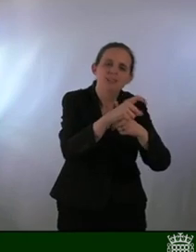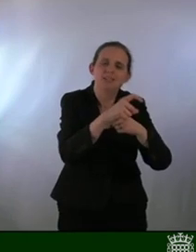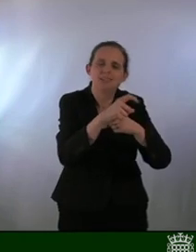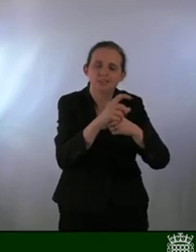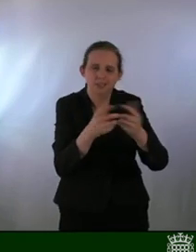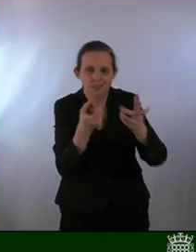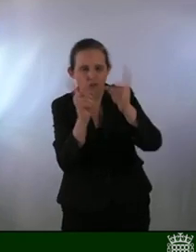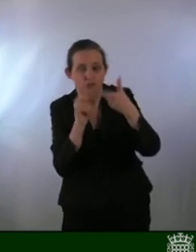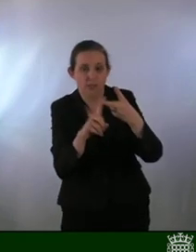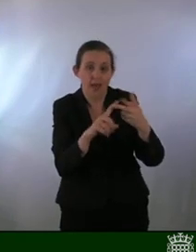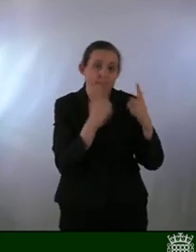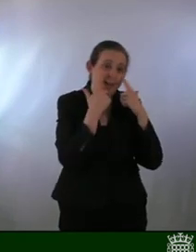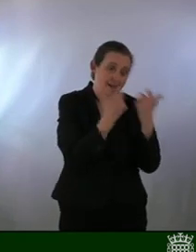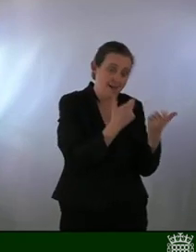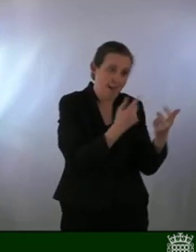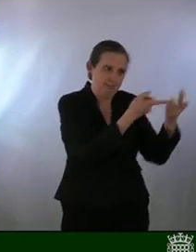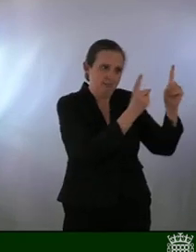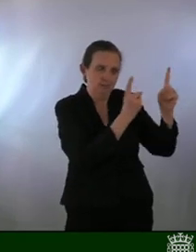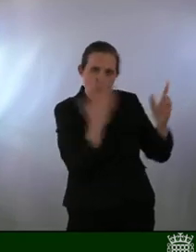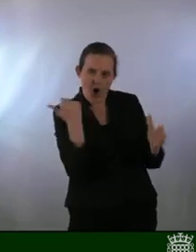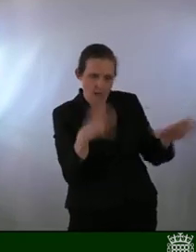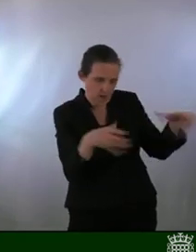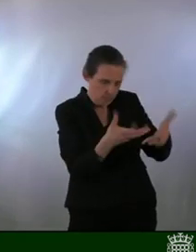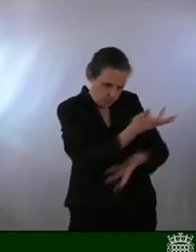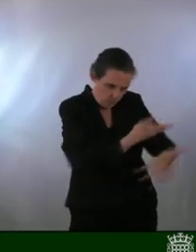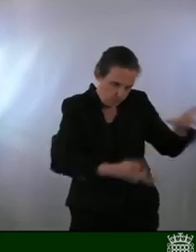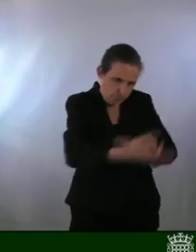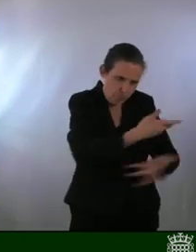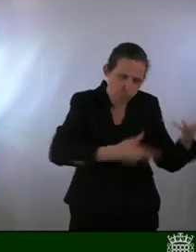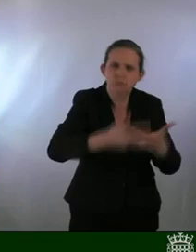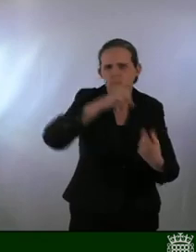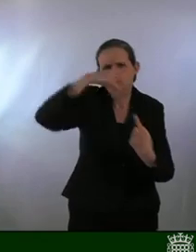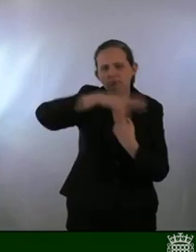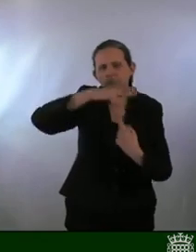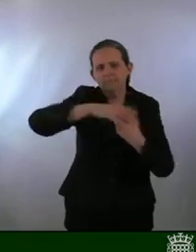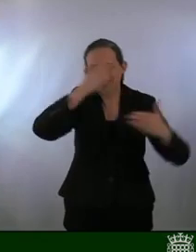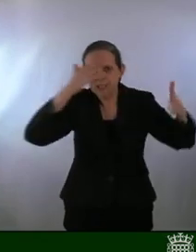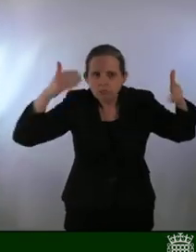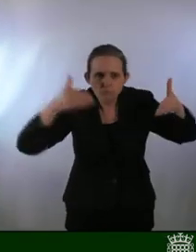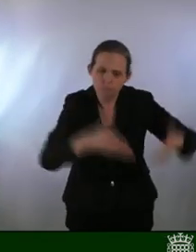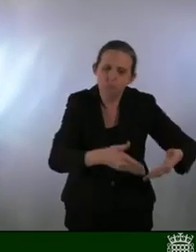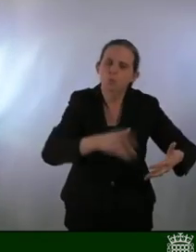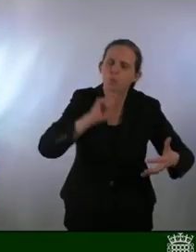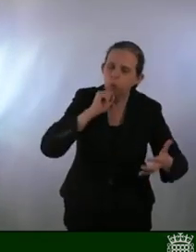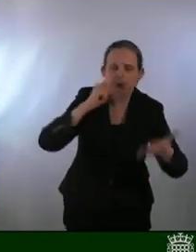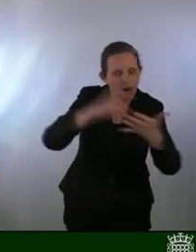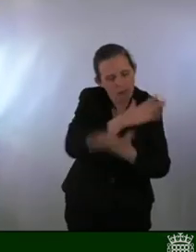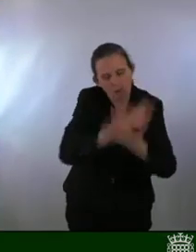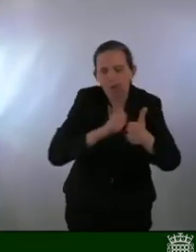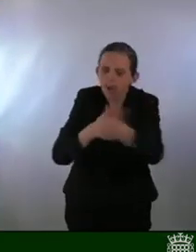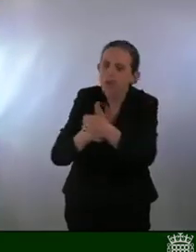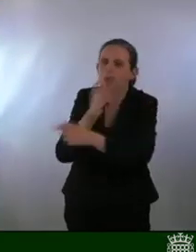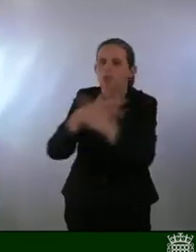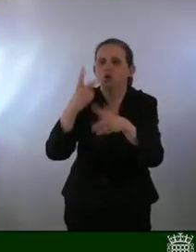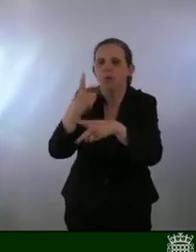Minister earlier today. It's an area of enormous amounts of work, and we will do everything we can to support social care.